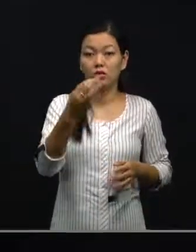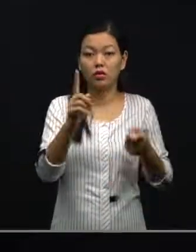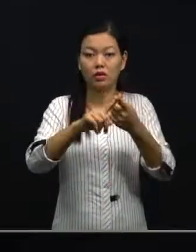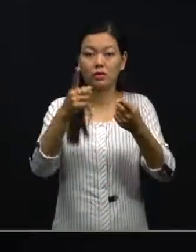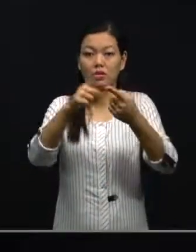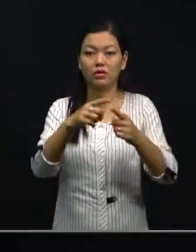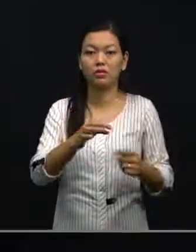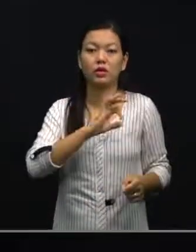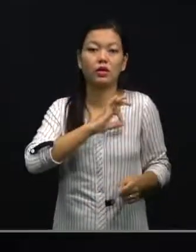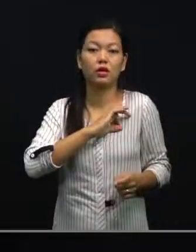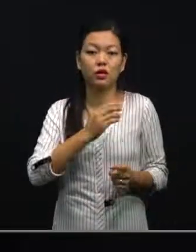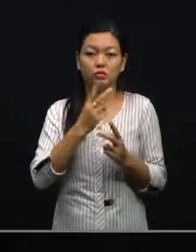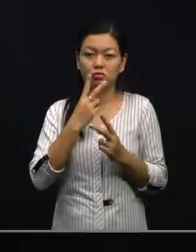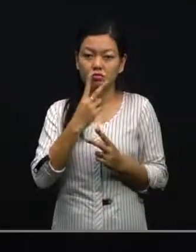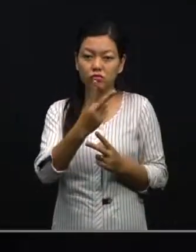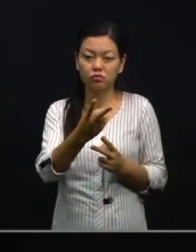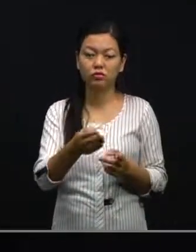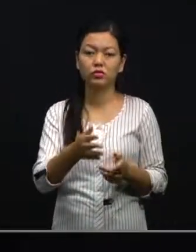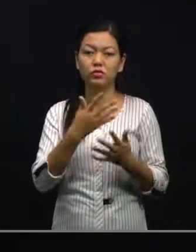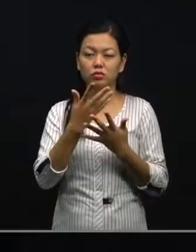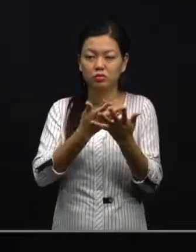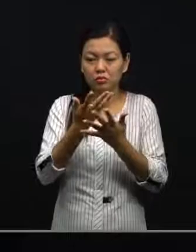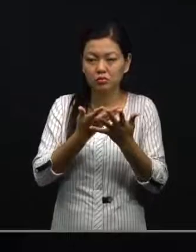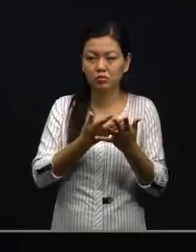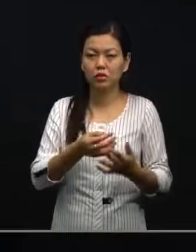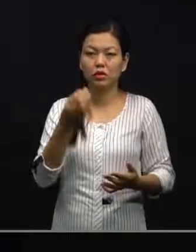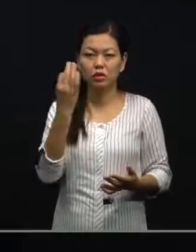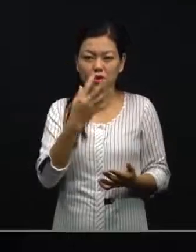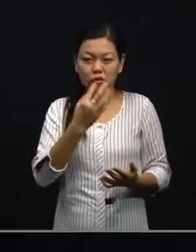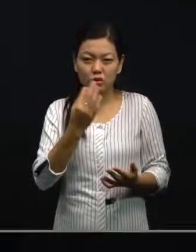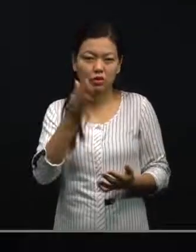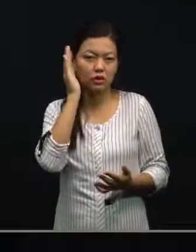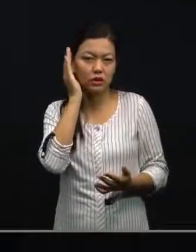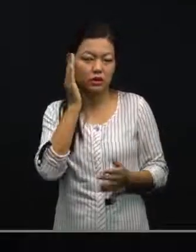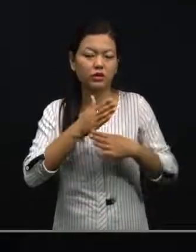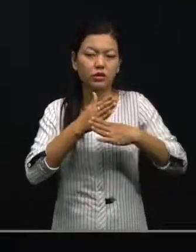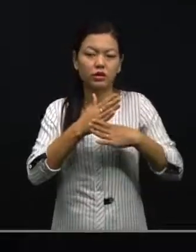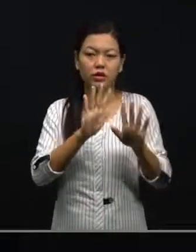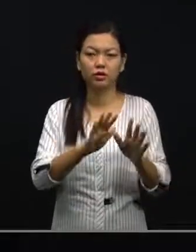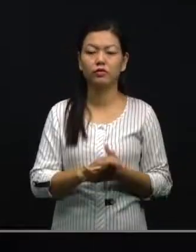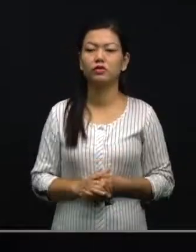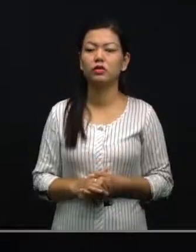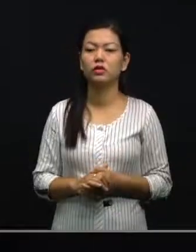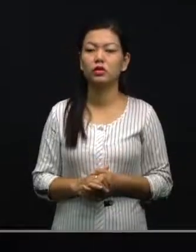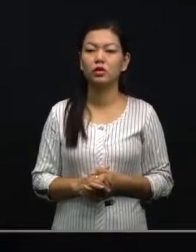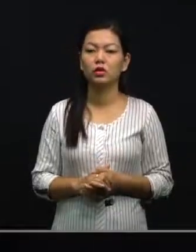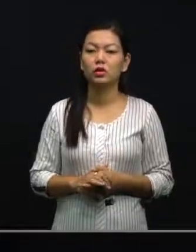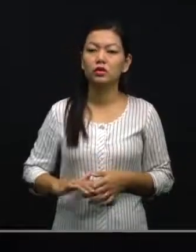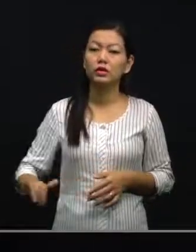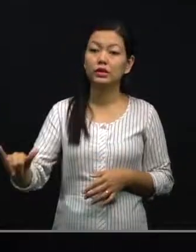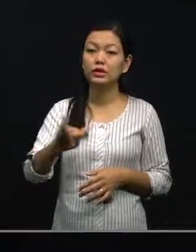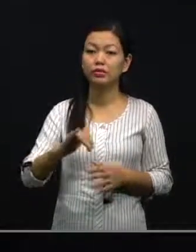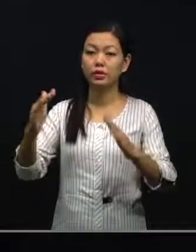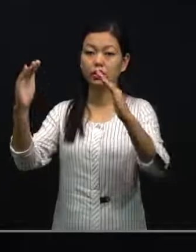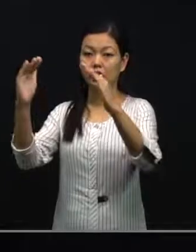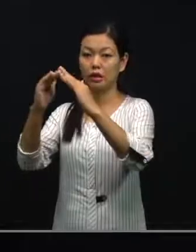of Mr. Otis, who later on, when the bloodstain reappeared, decided that it is equally the house of the ghost